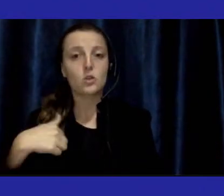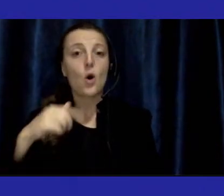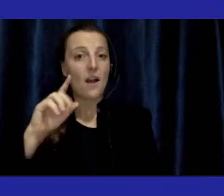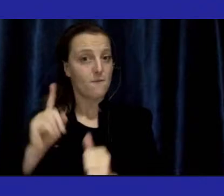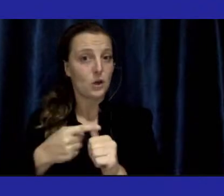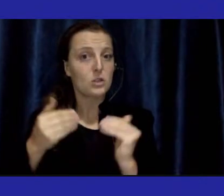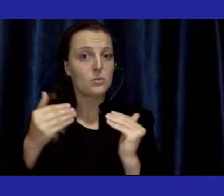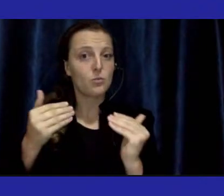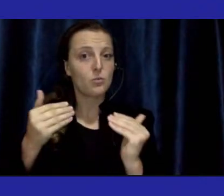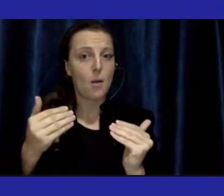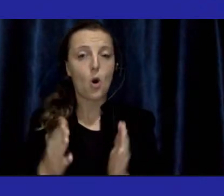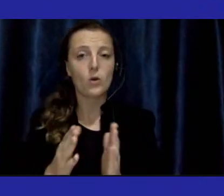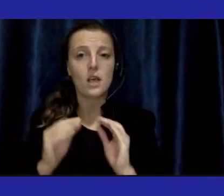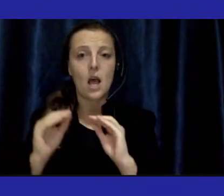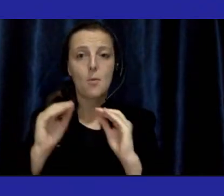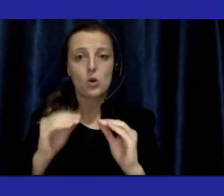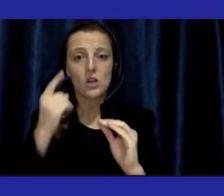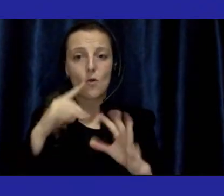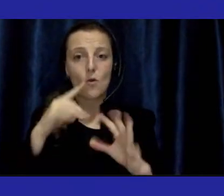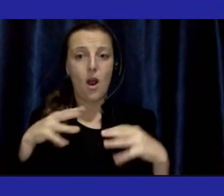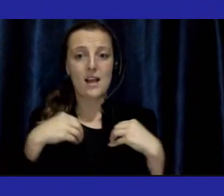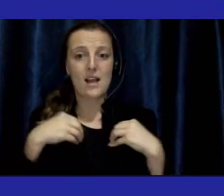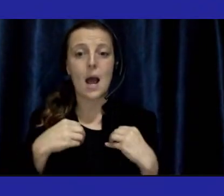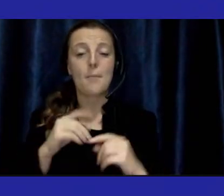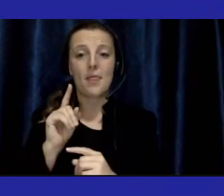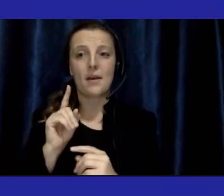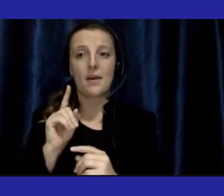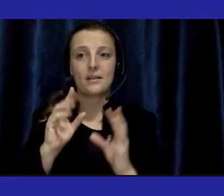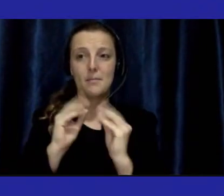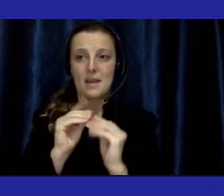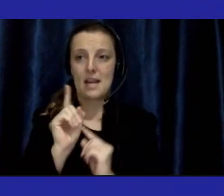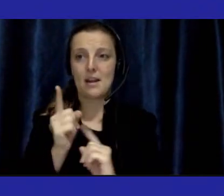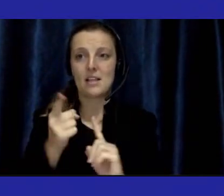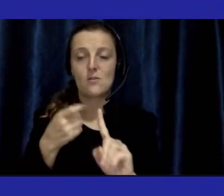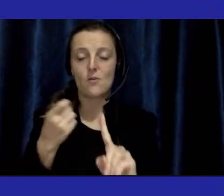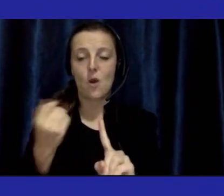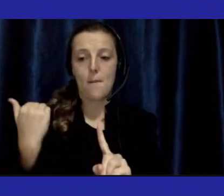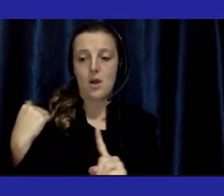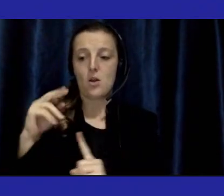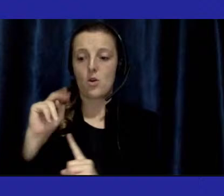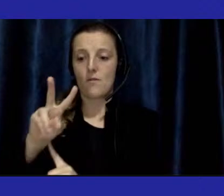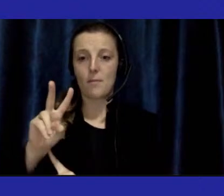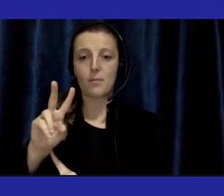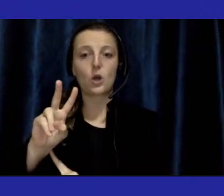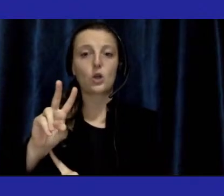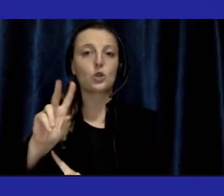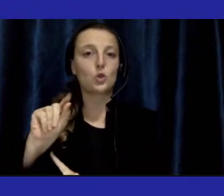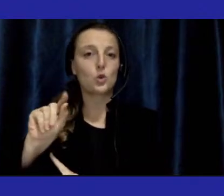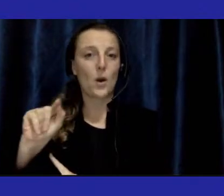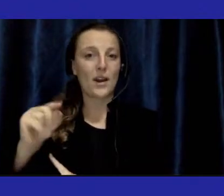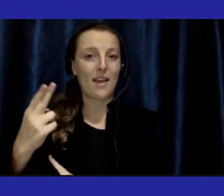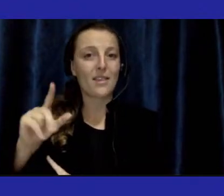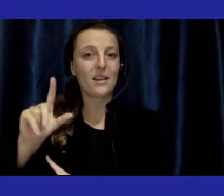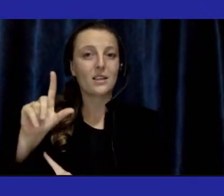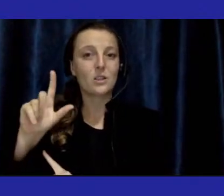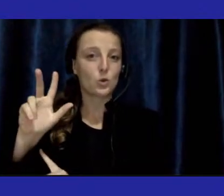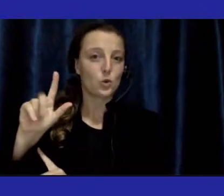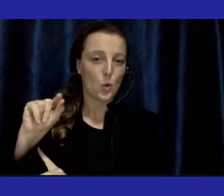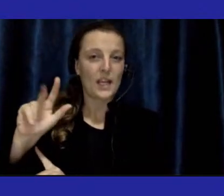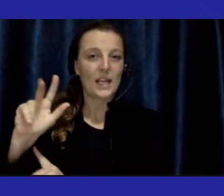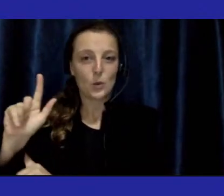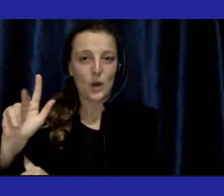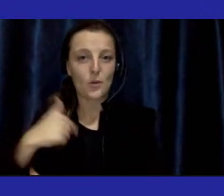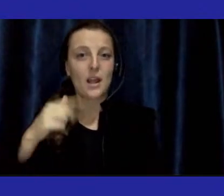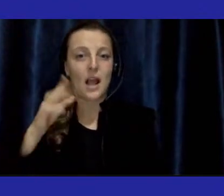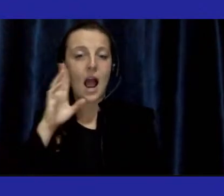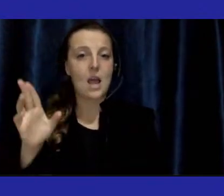the Strategic Planning Committee meeting held on November 20th, 2023. I will poll the members here for a